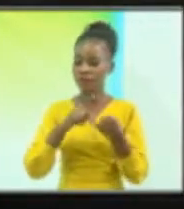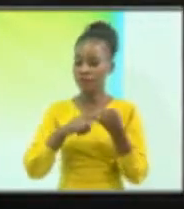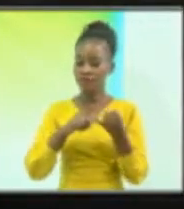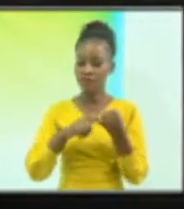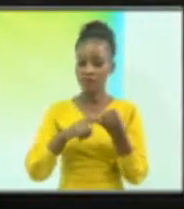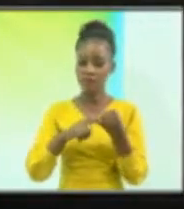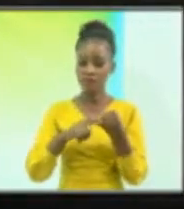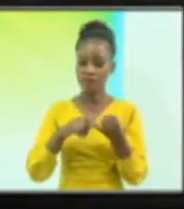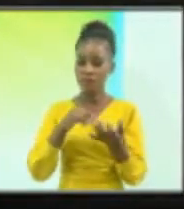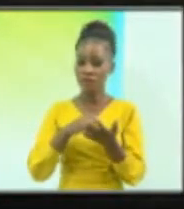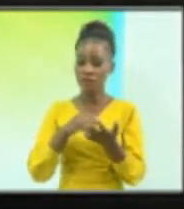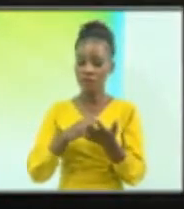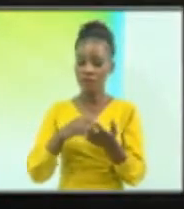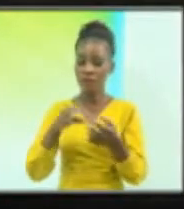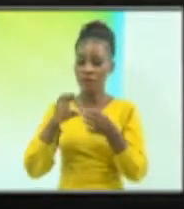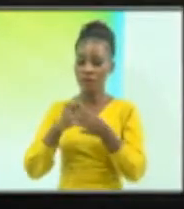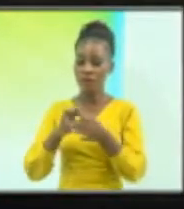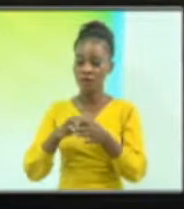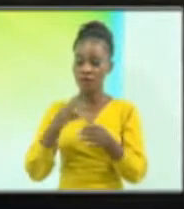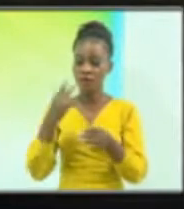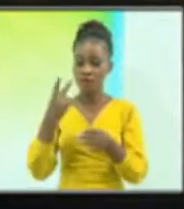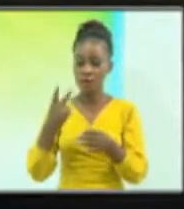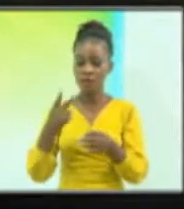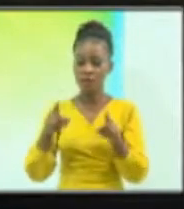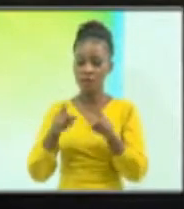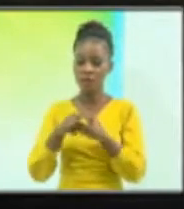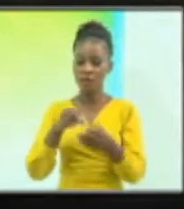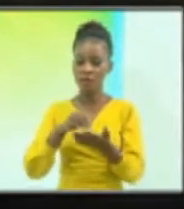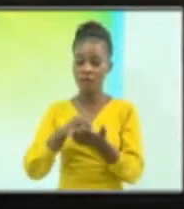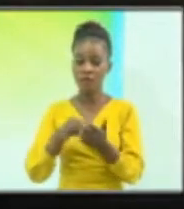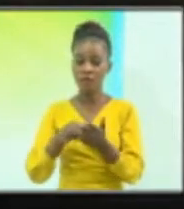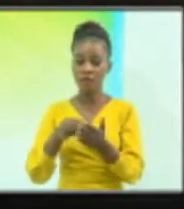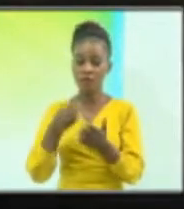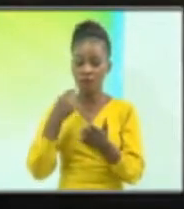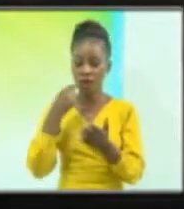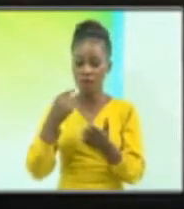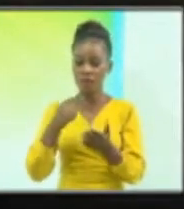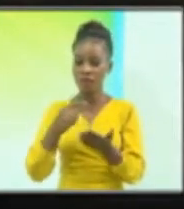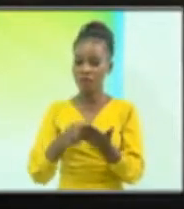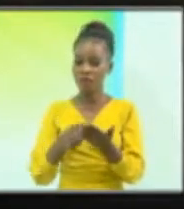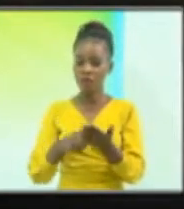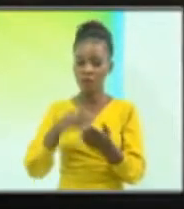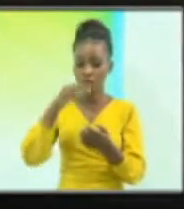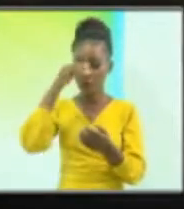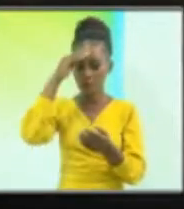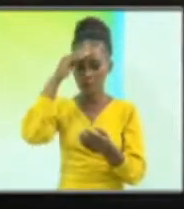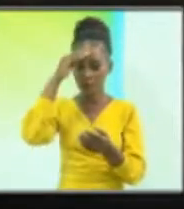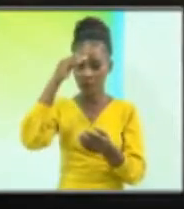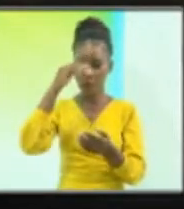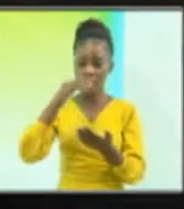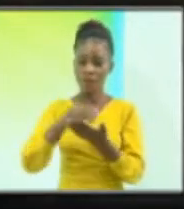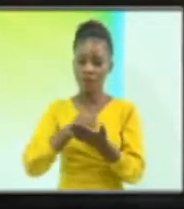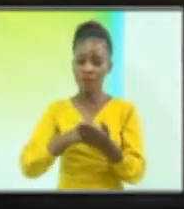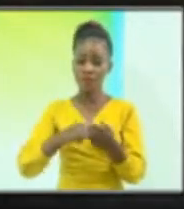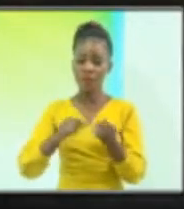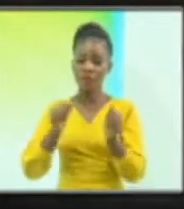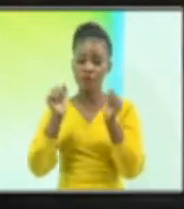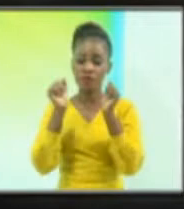it coordinates activities of so many agencies. Uganda Police Force, Uganda